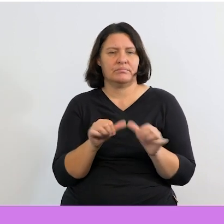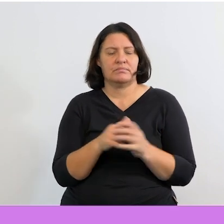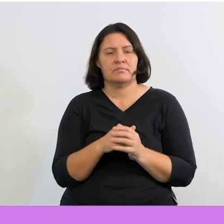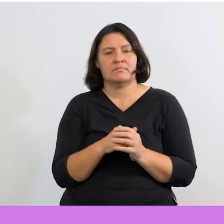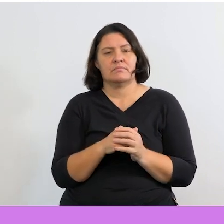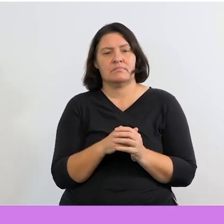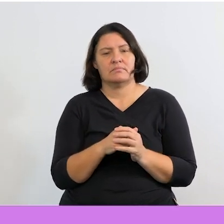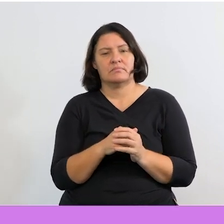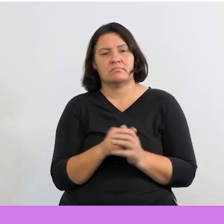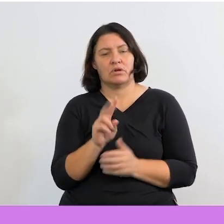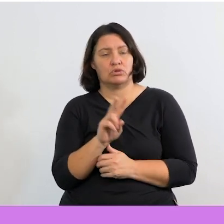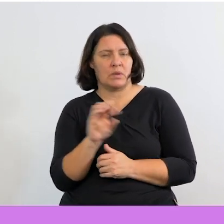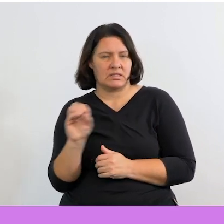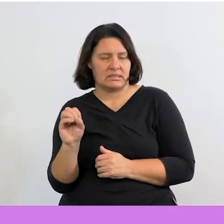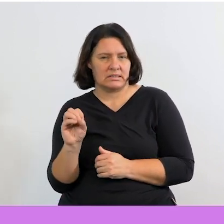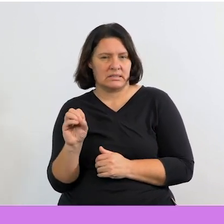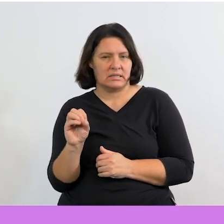Let's say that's round about